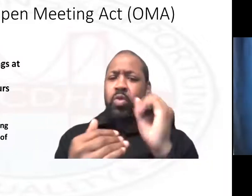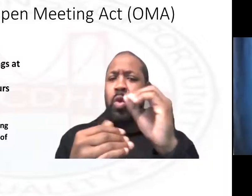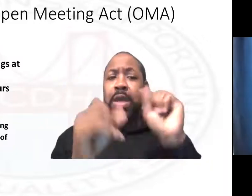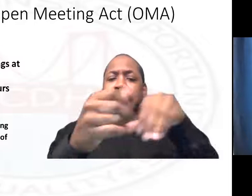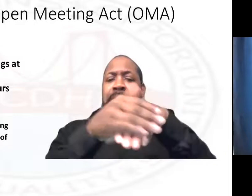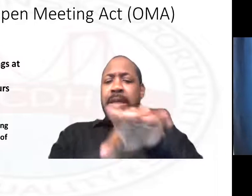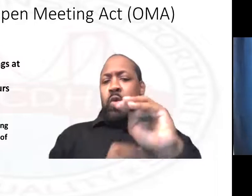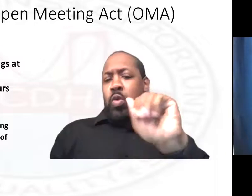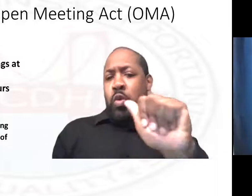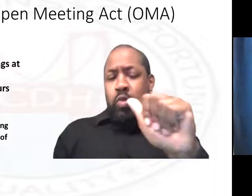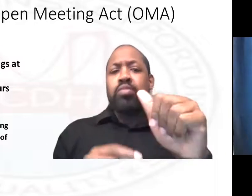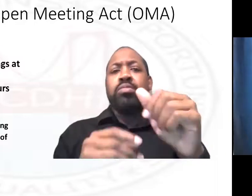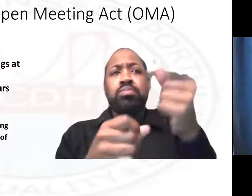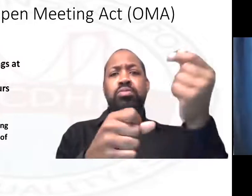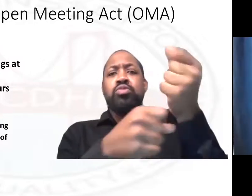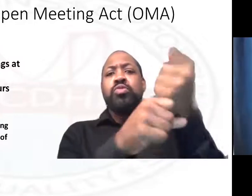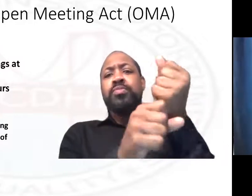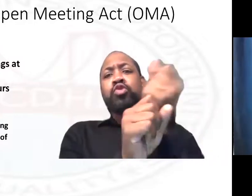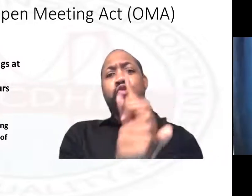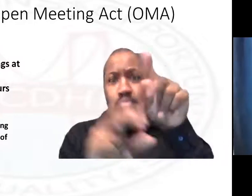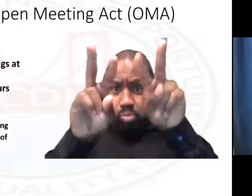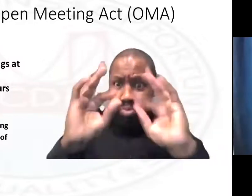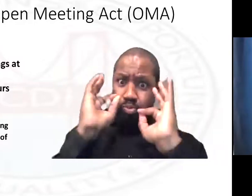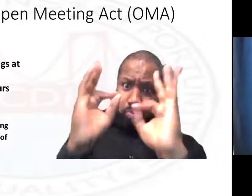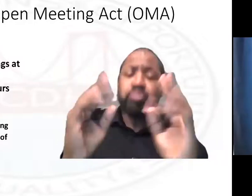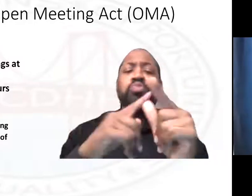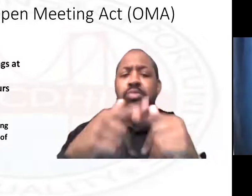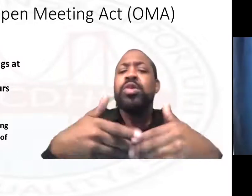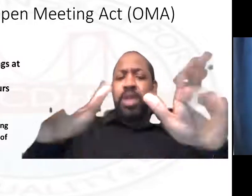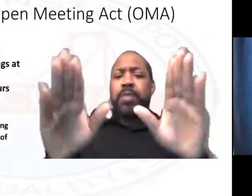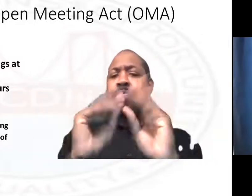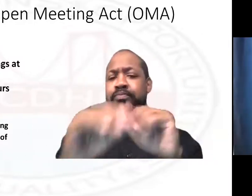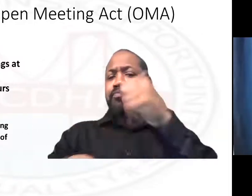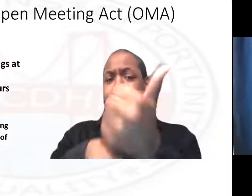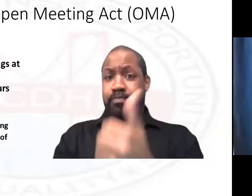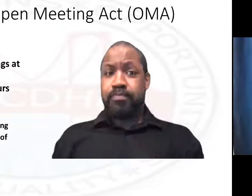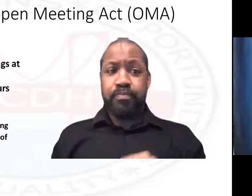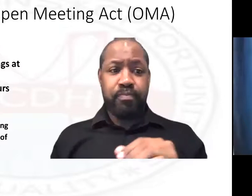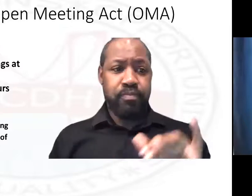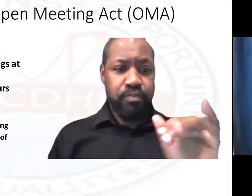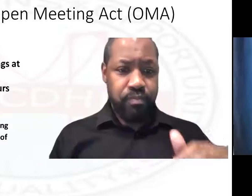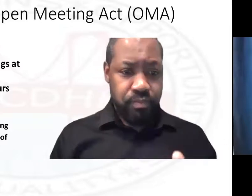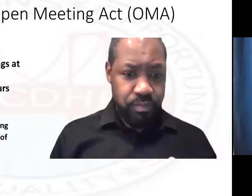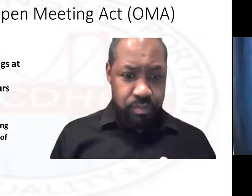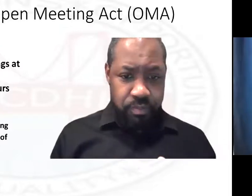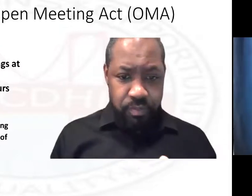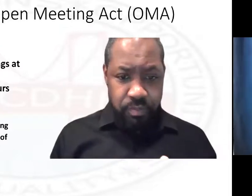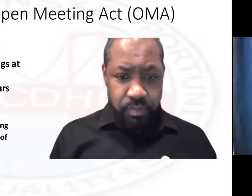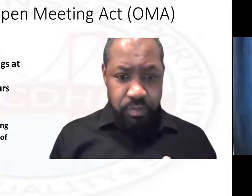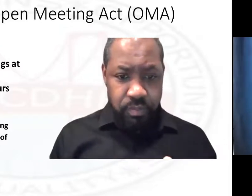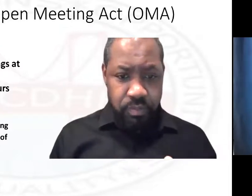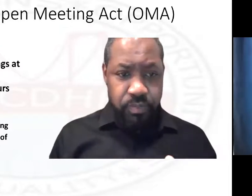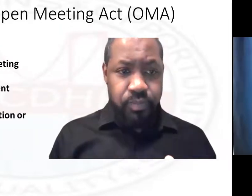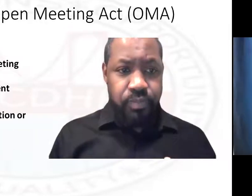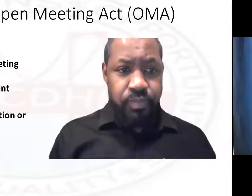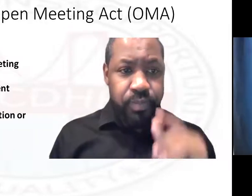in an agenda so that it can be accessed according to OMA. If you have all of that set, then you're